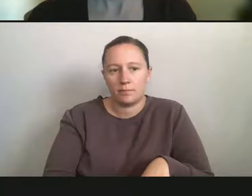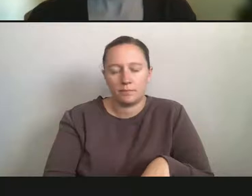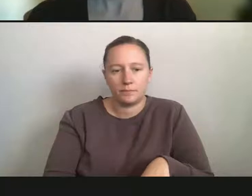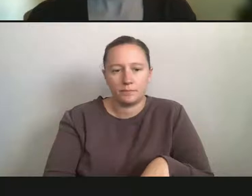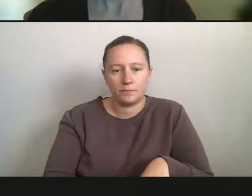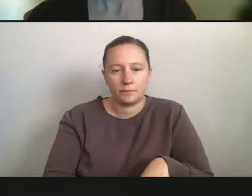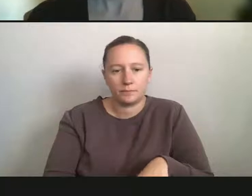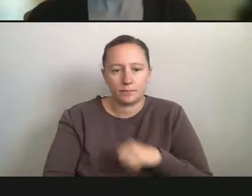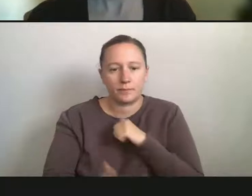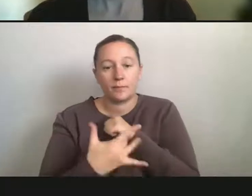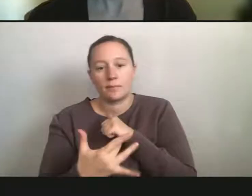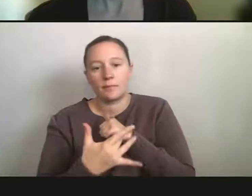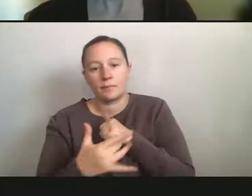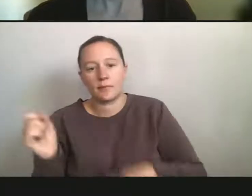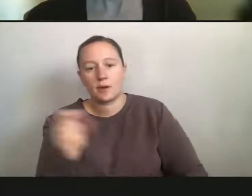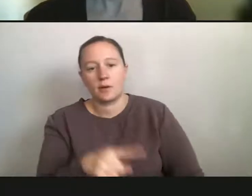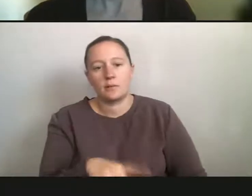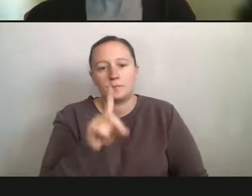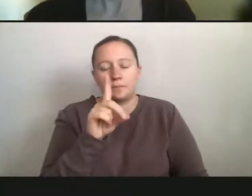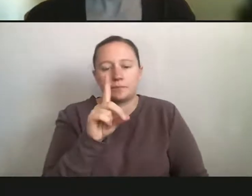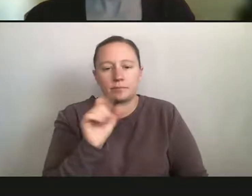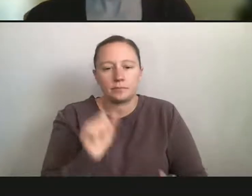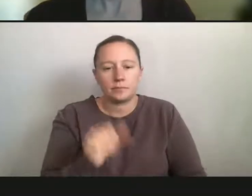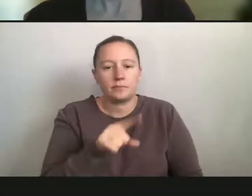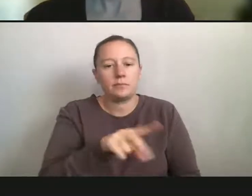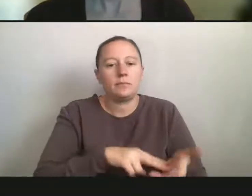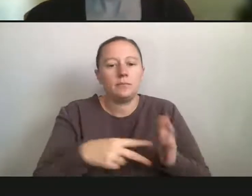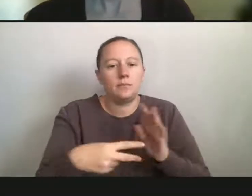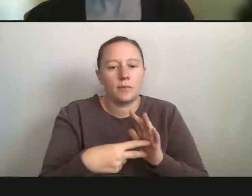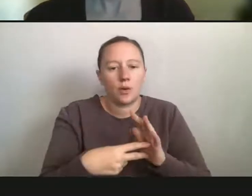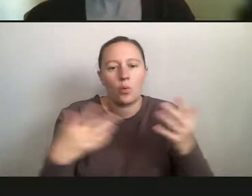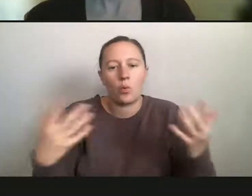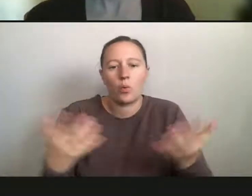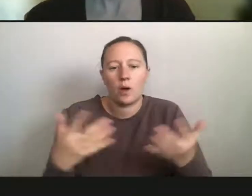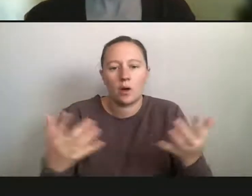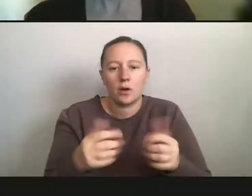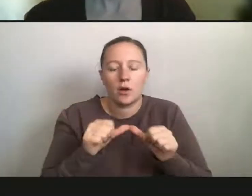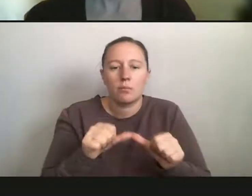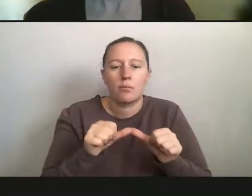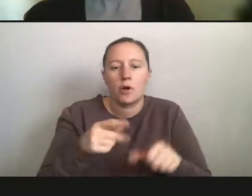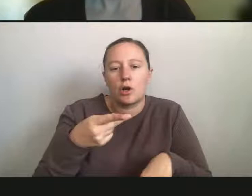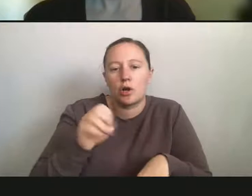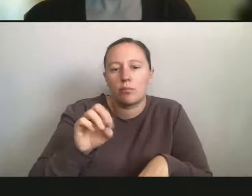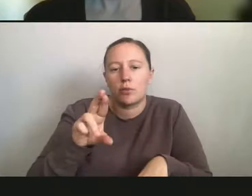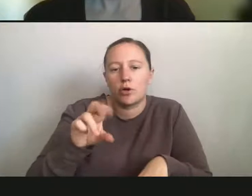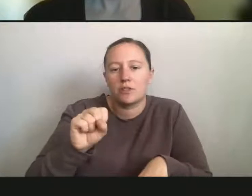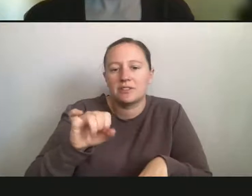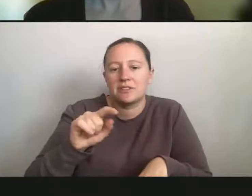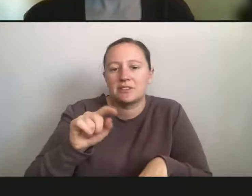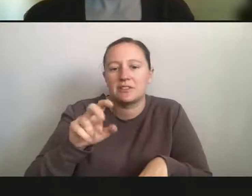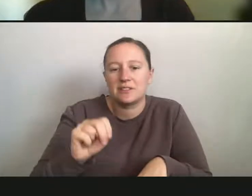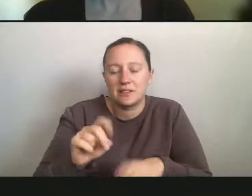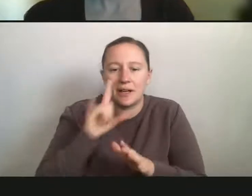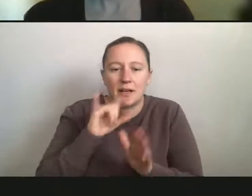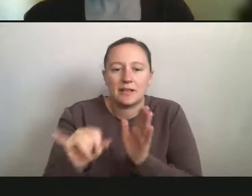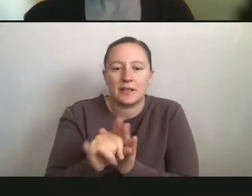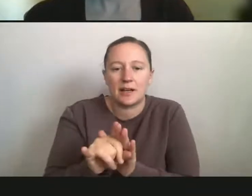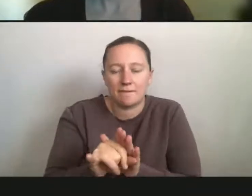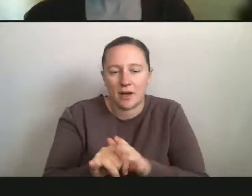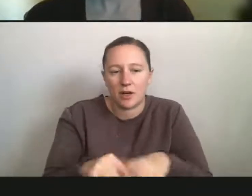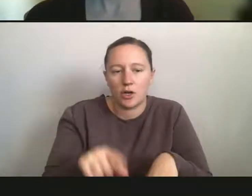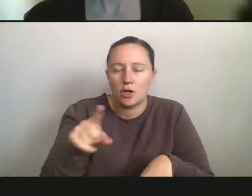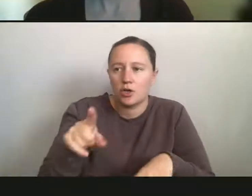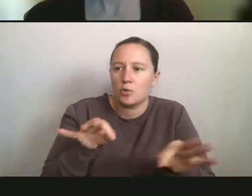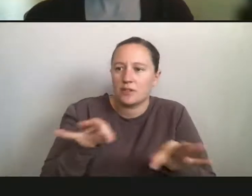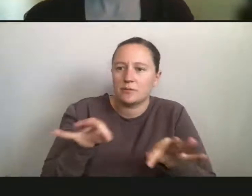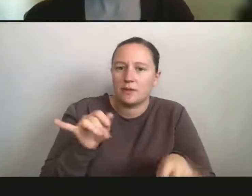More of a technical question. Can you define a little bit more what is a persistent identifier when you were talking about FAIR